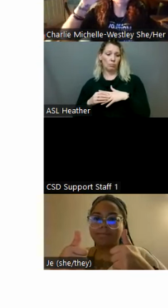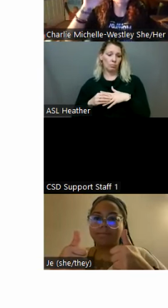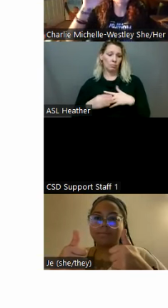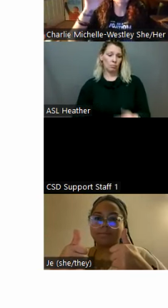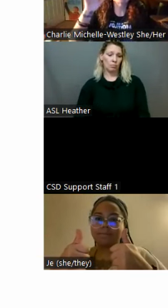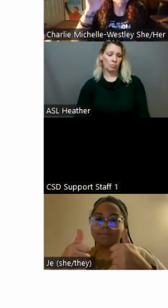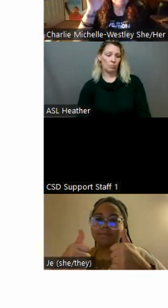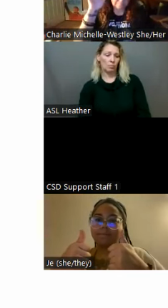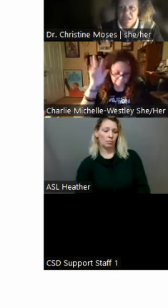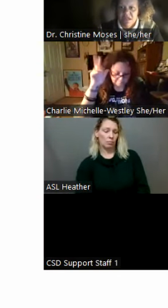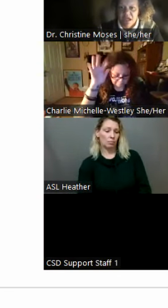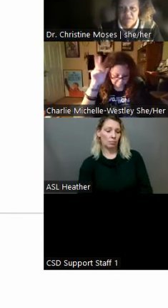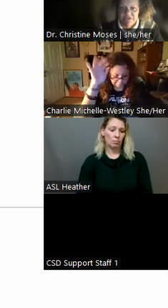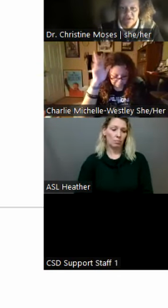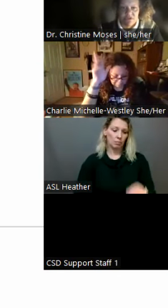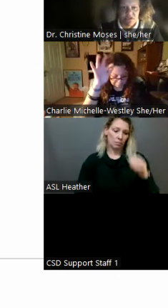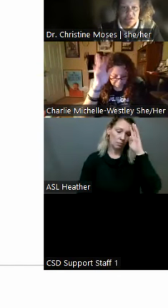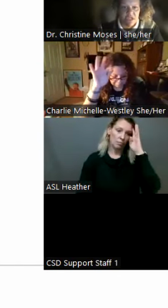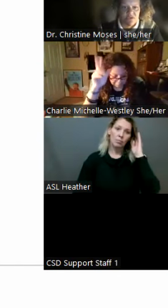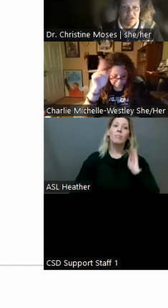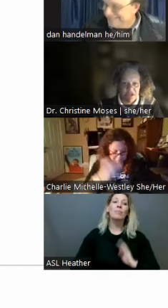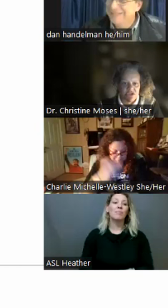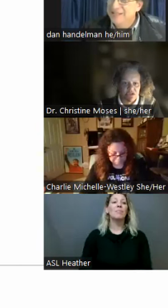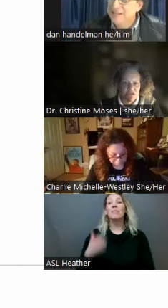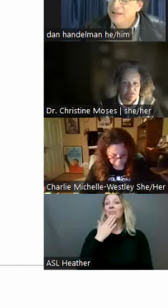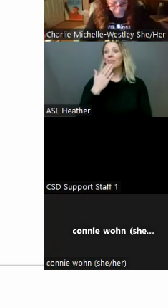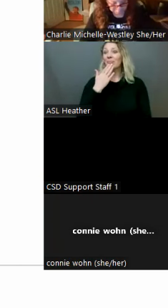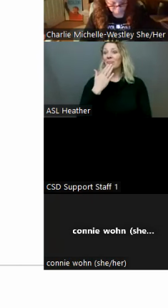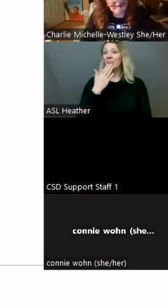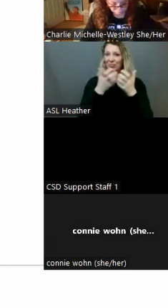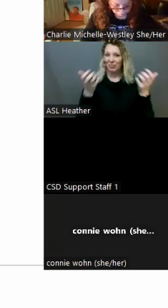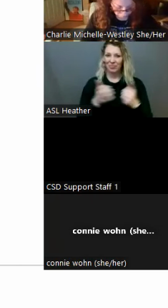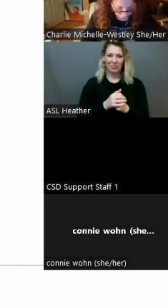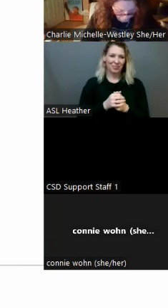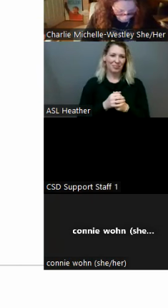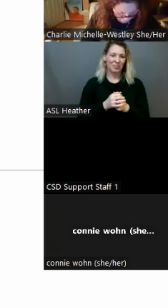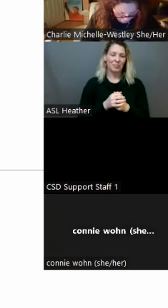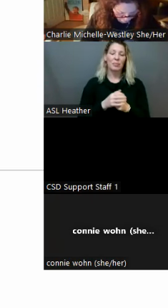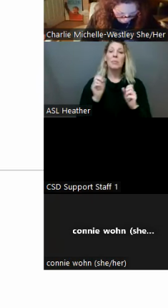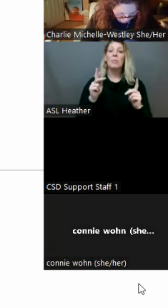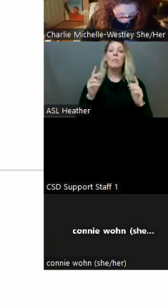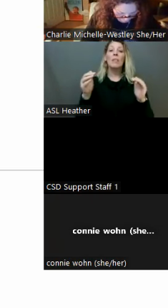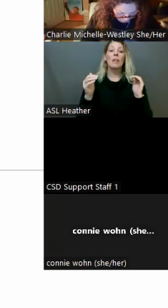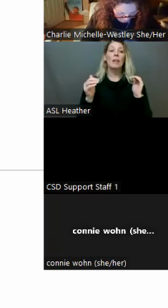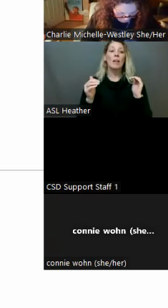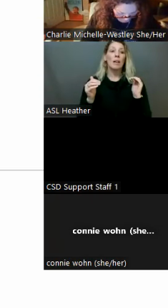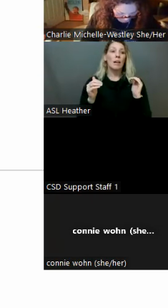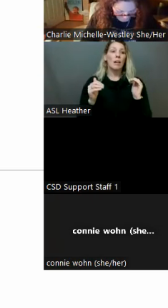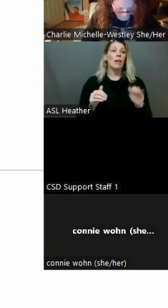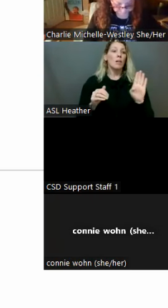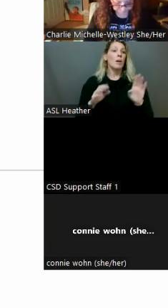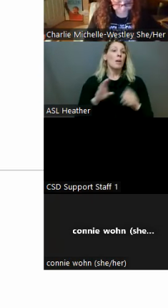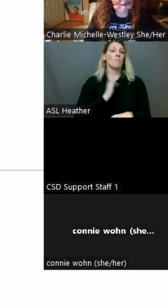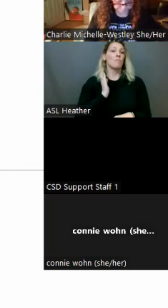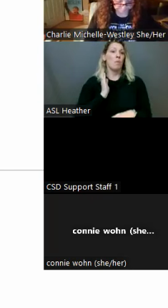I see nodding heads and happy fingers. Thank you so much. Okay, so B, the board can